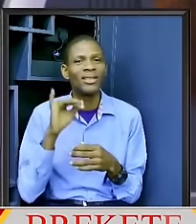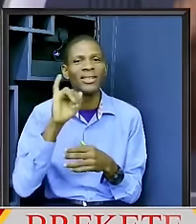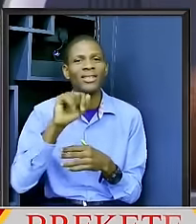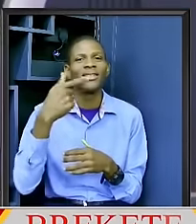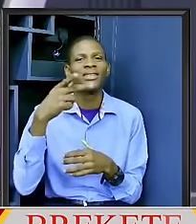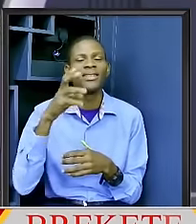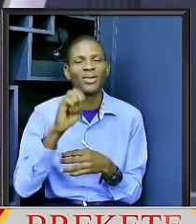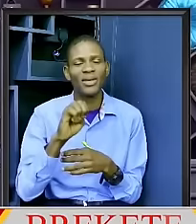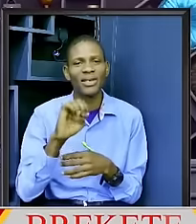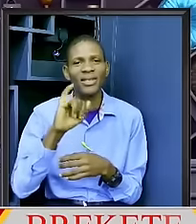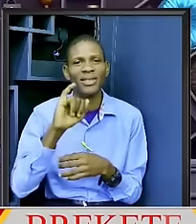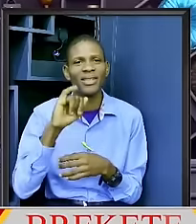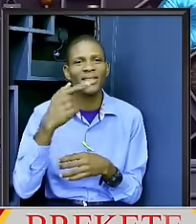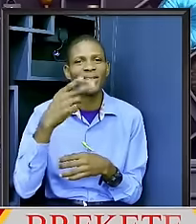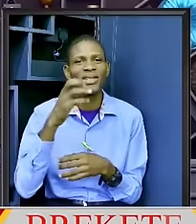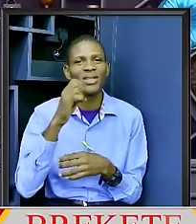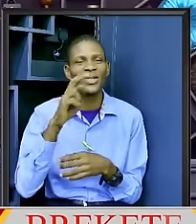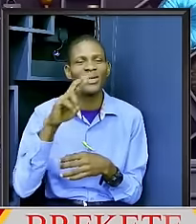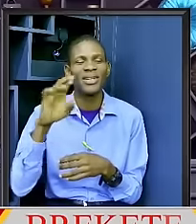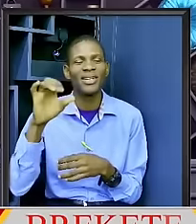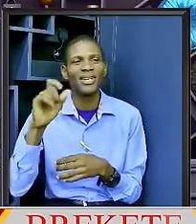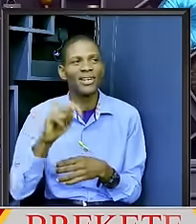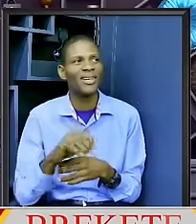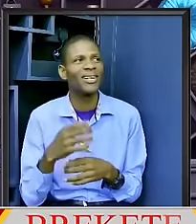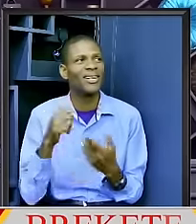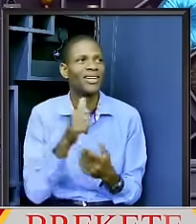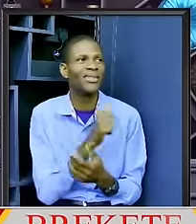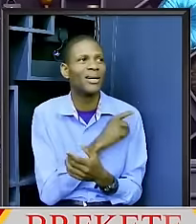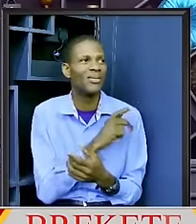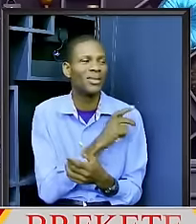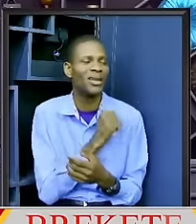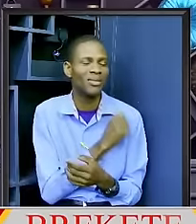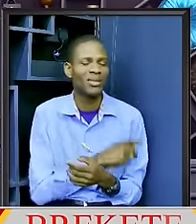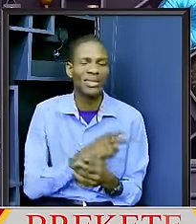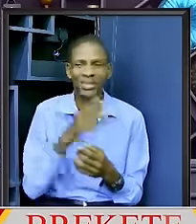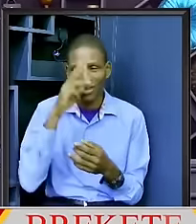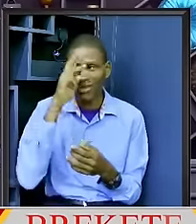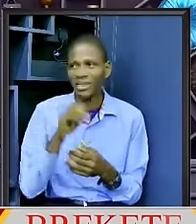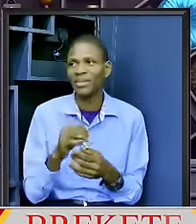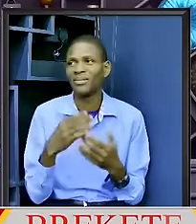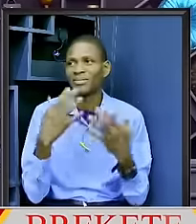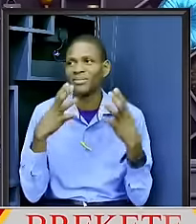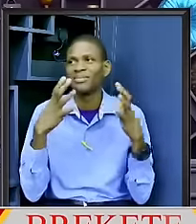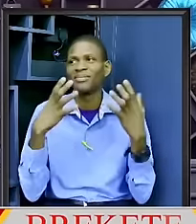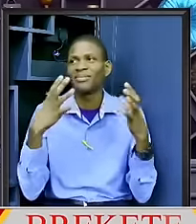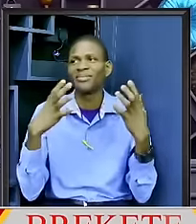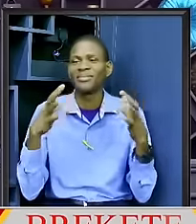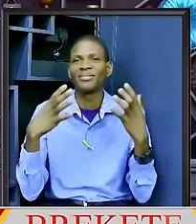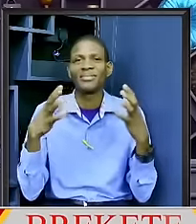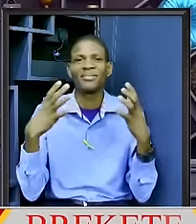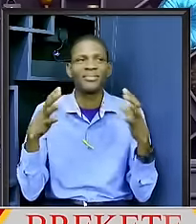Igwe Igwera. Igwera. Let's appreciate him. Yes.